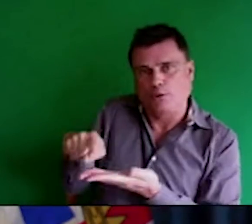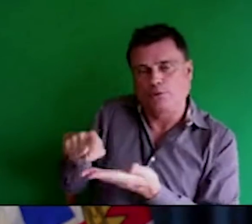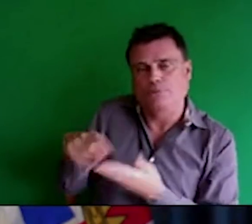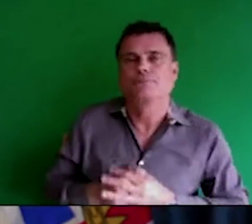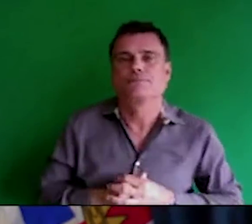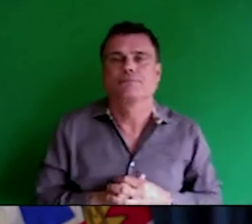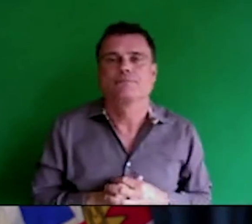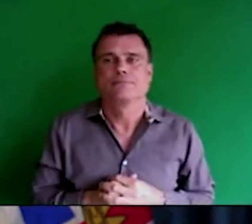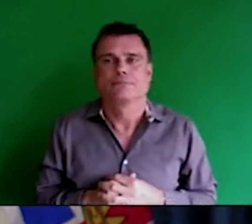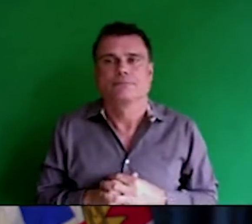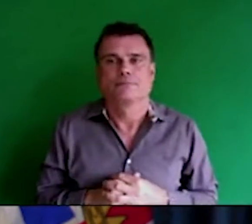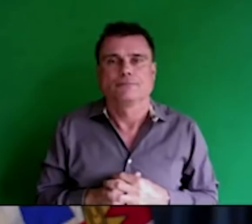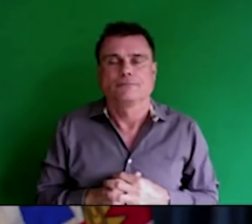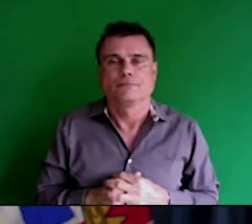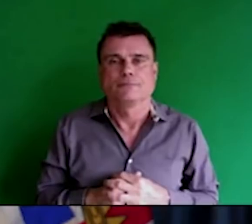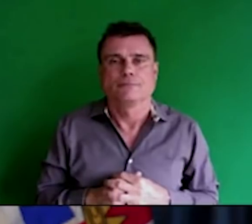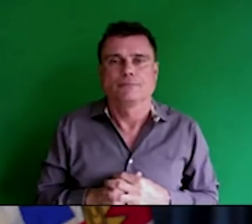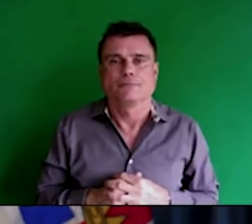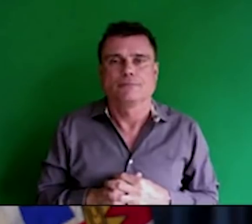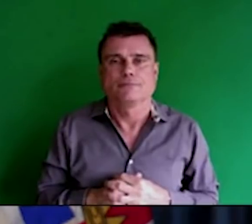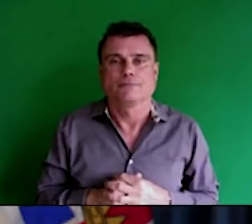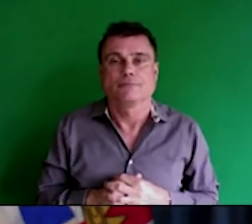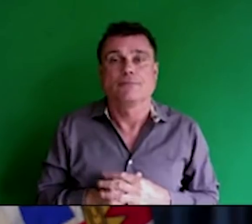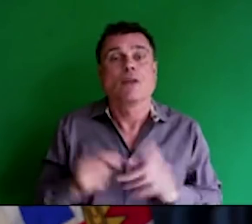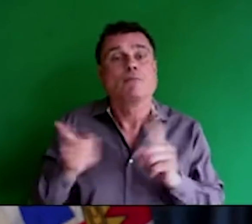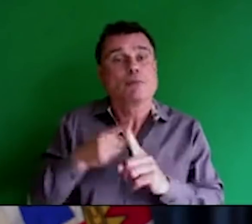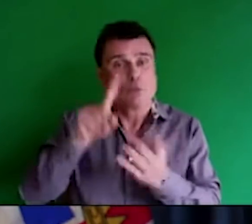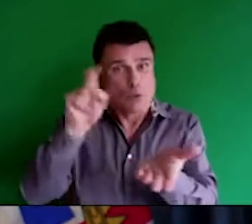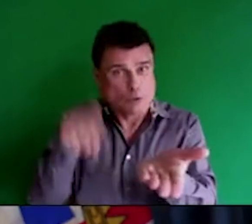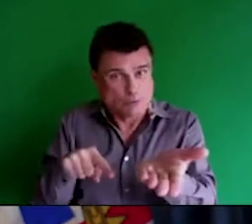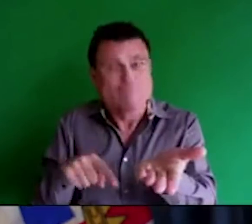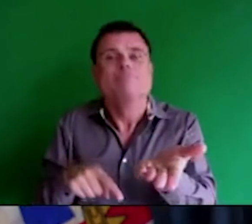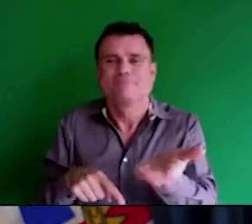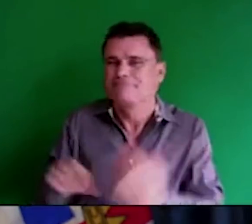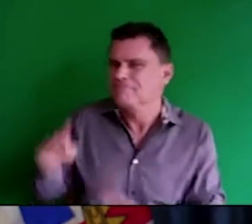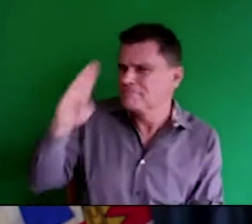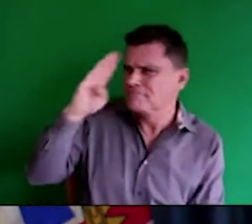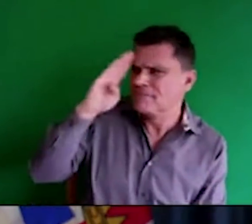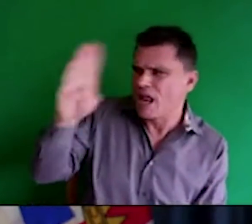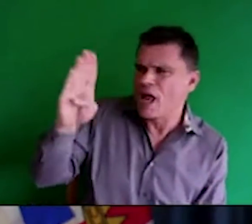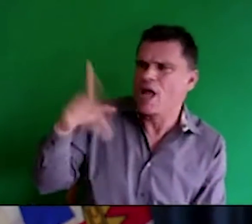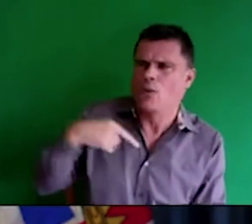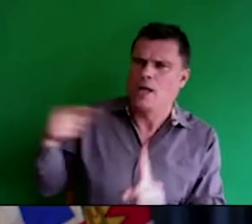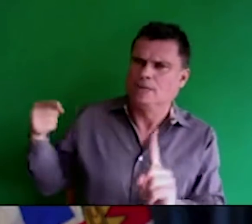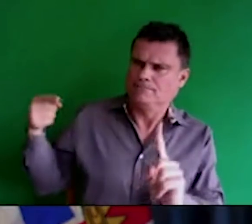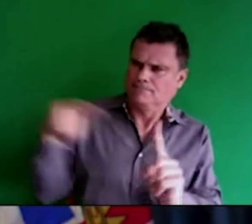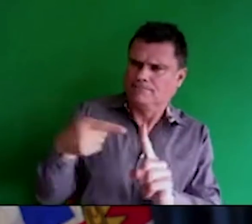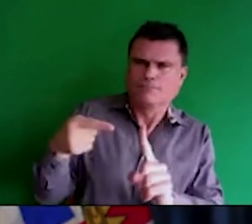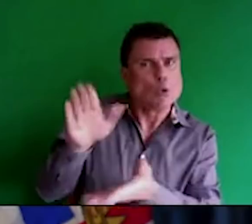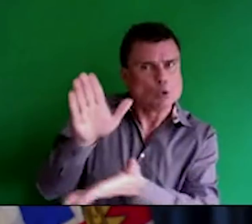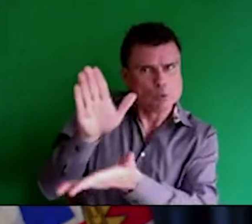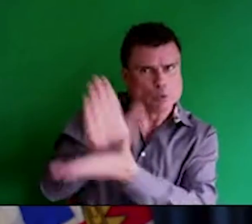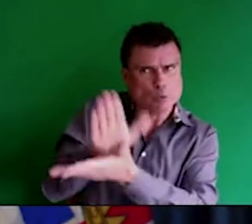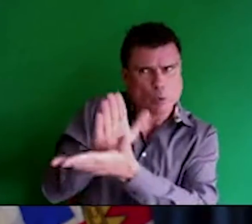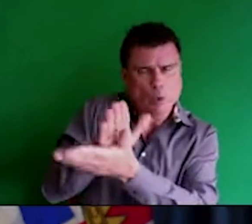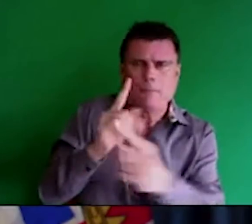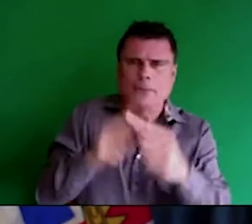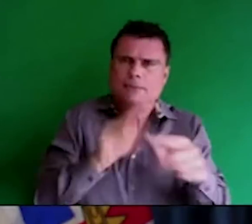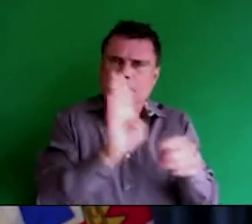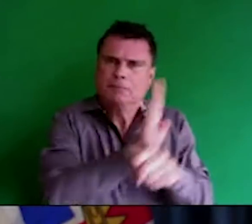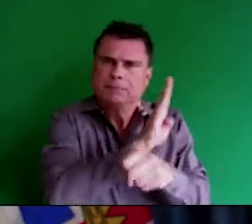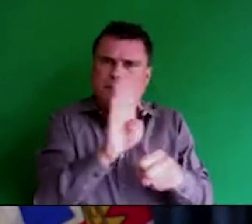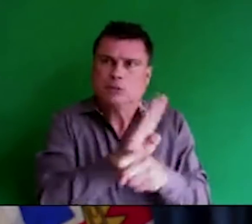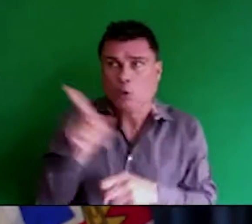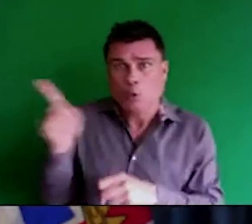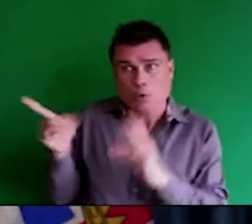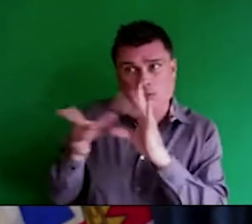Hi, Premier. I just wanted to kind of go back to what you were talking about there, that schools and businesses could be